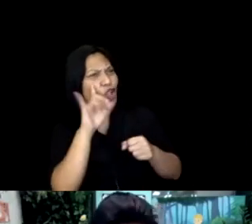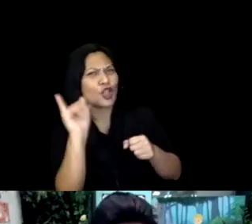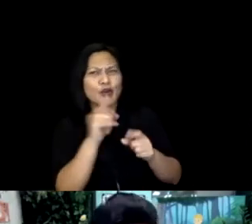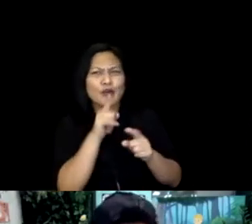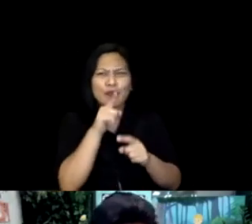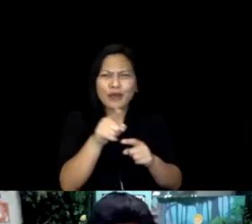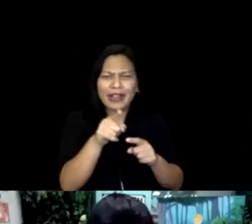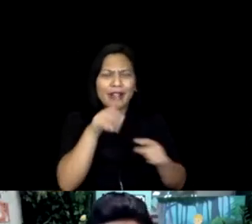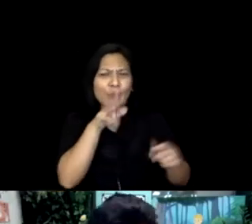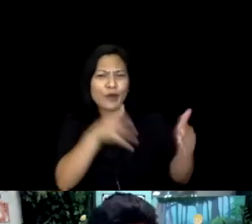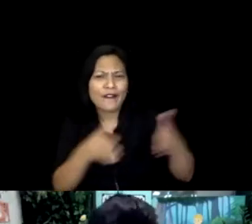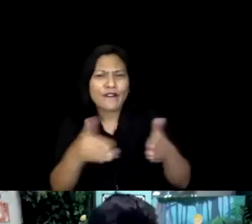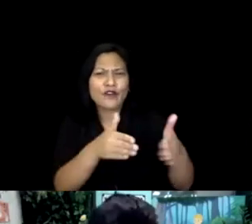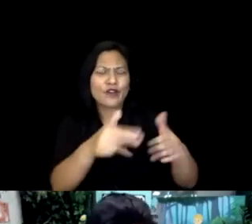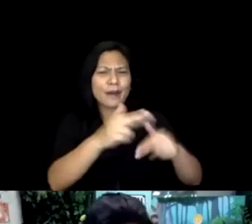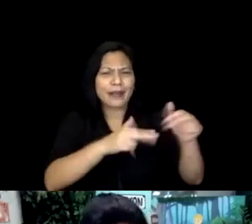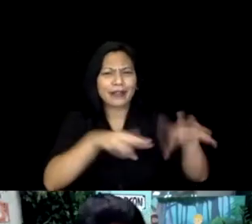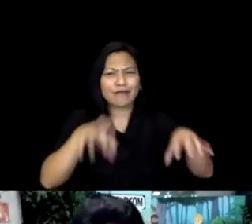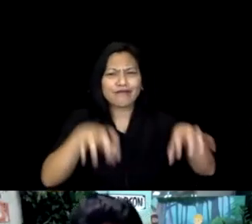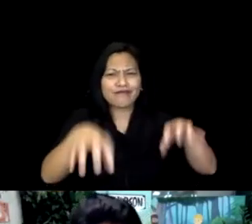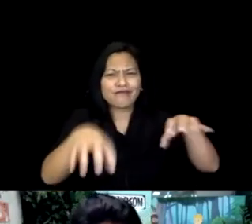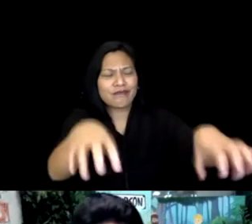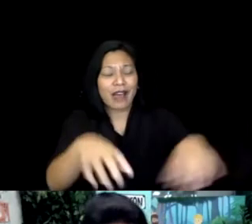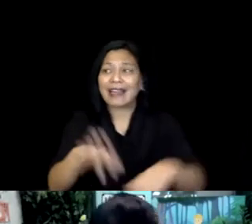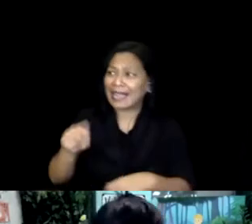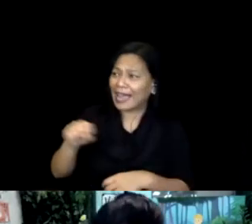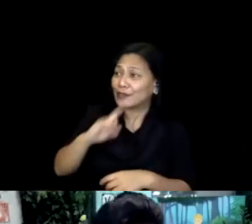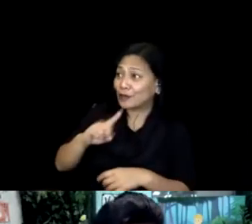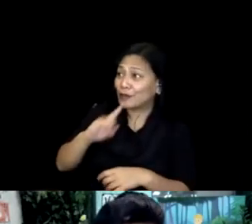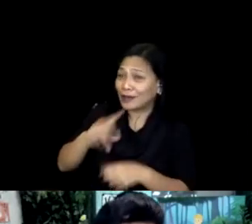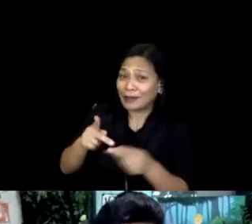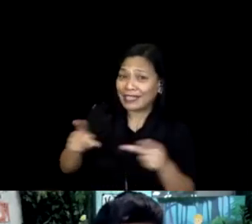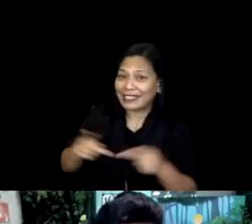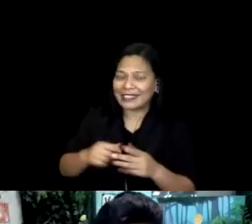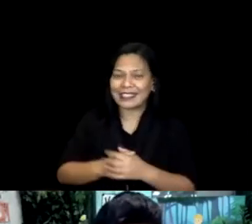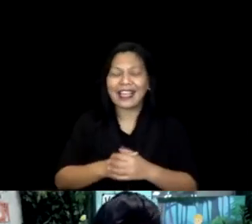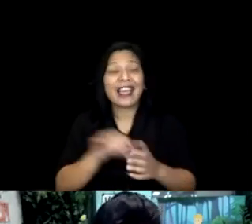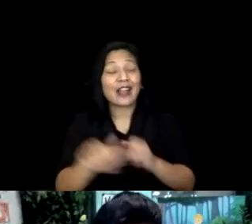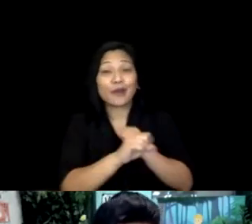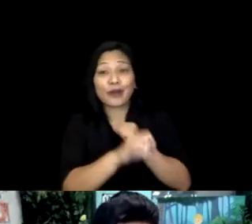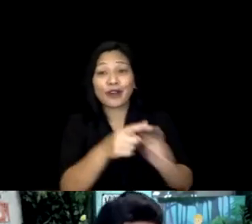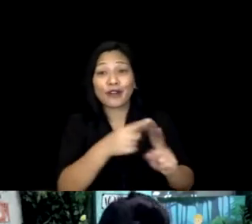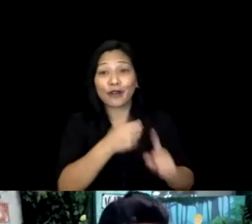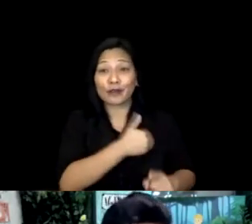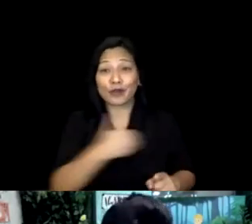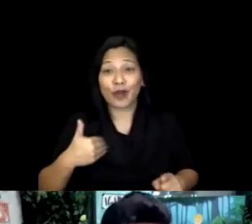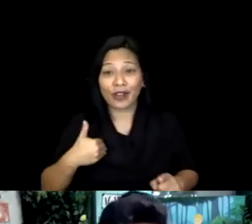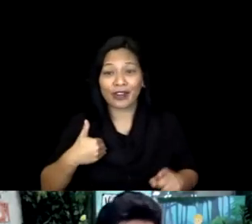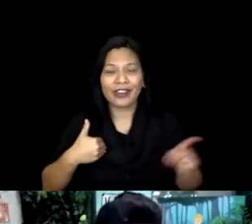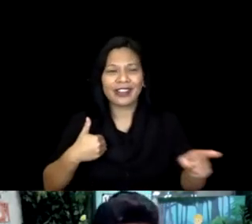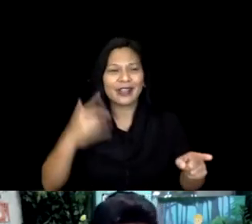a river, it's got the buildings." I'm like, yeah, it's Rio. And then a broadcaster from Toronto came and there was the CN Tower.